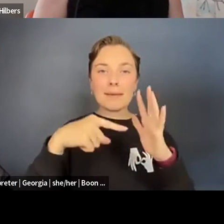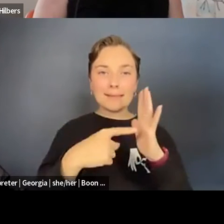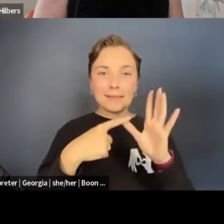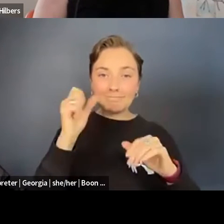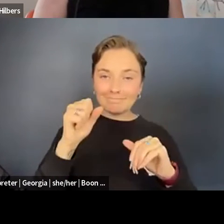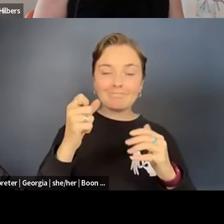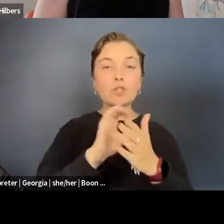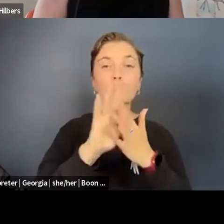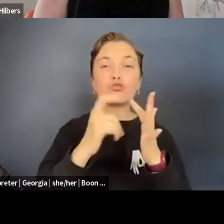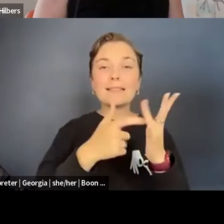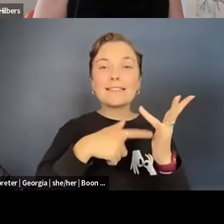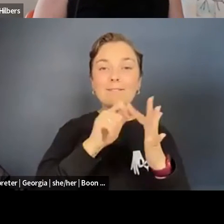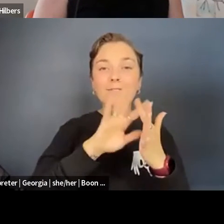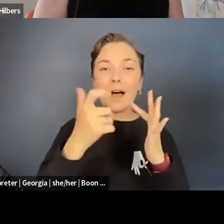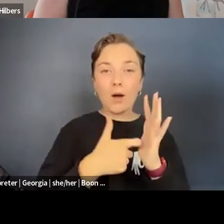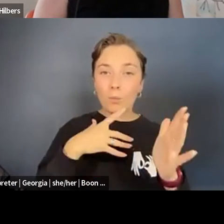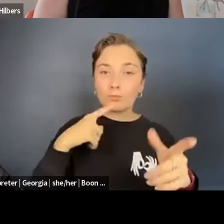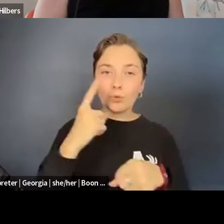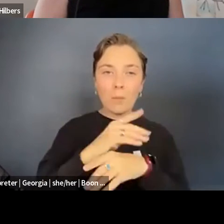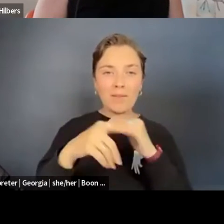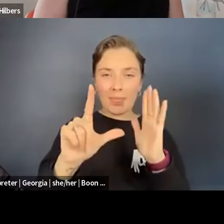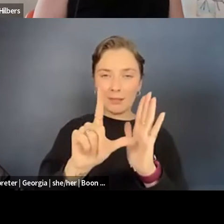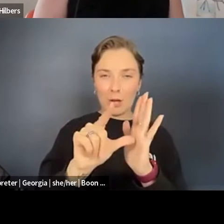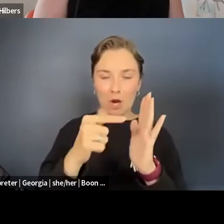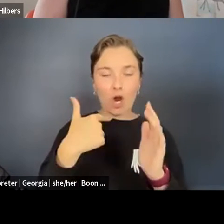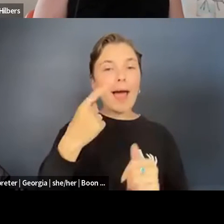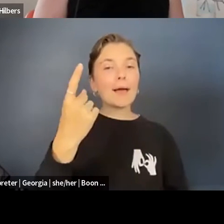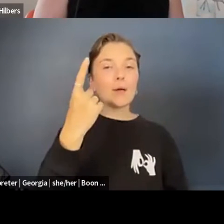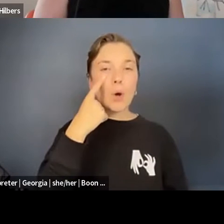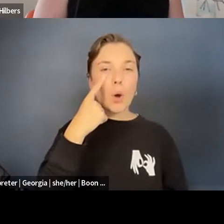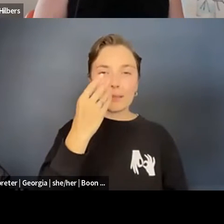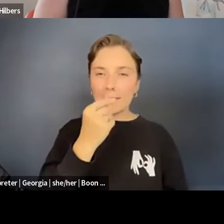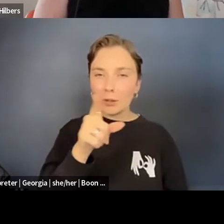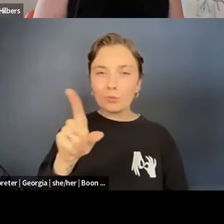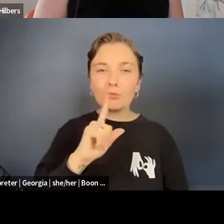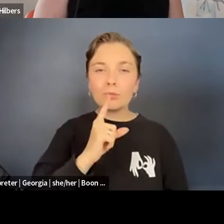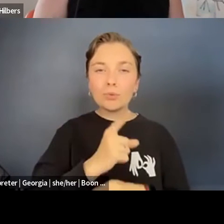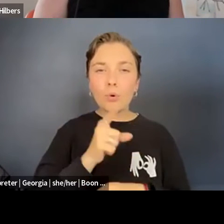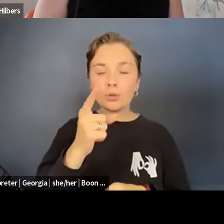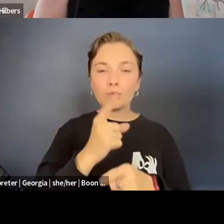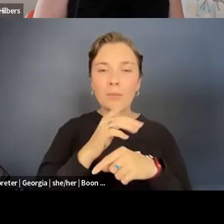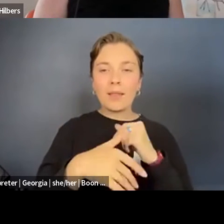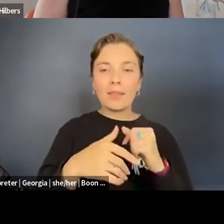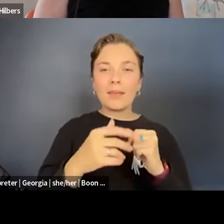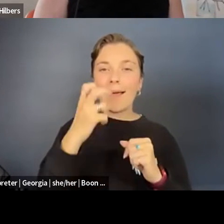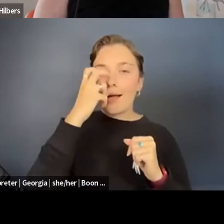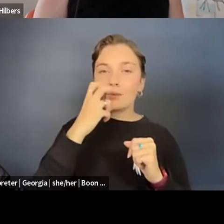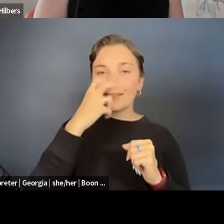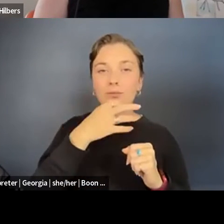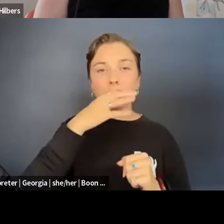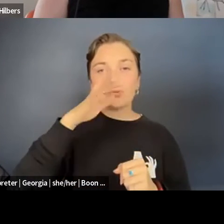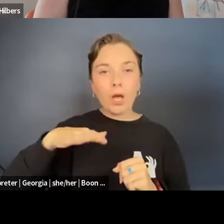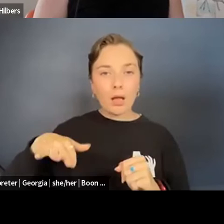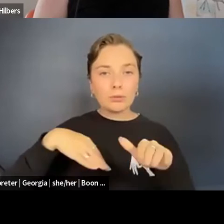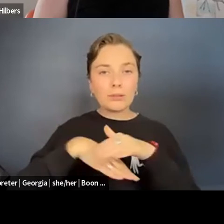Christopher, would you like to comment on the time thing? I noticed in something that you said, you spoke about being the eldest child in your